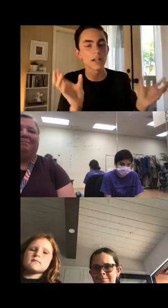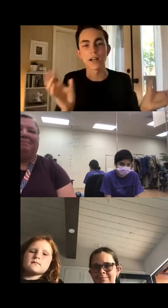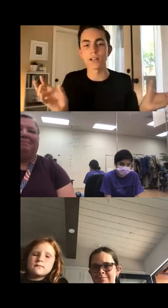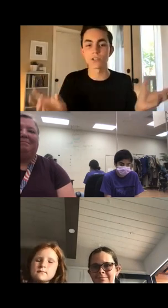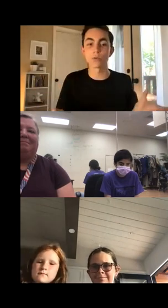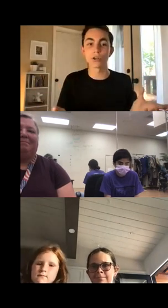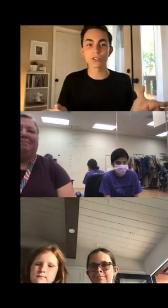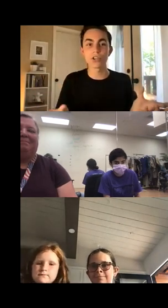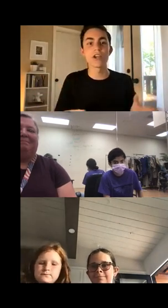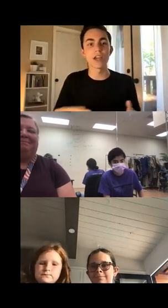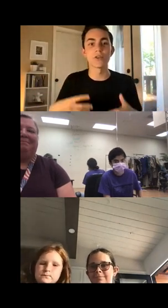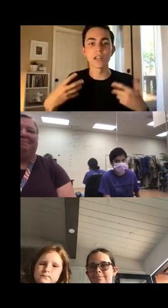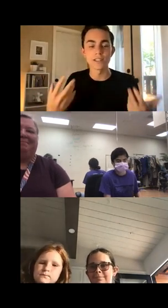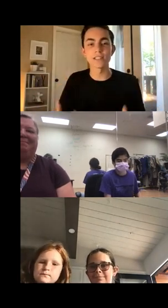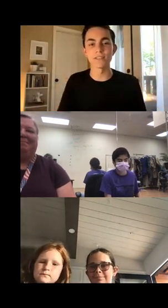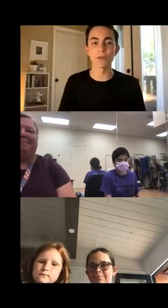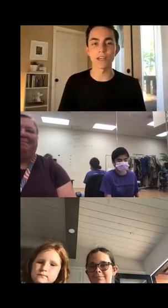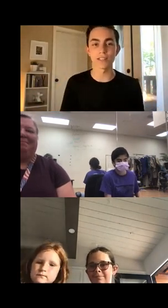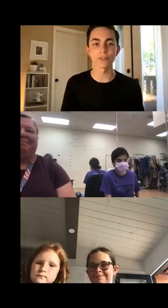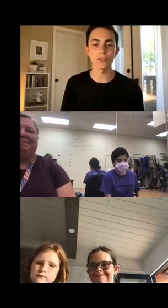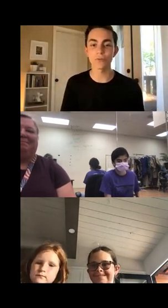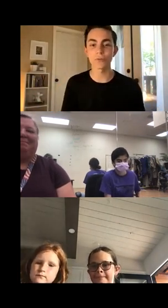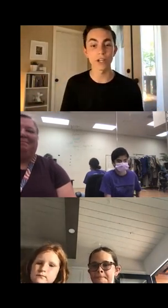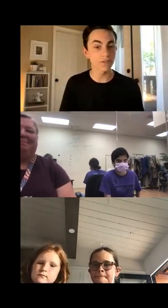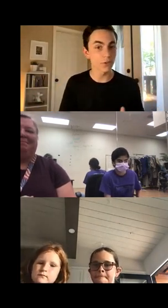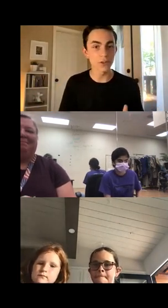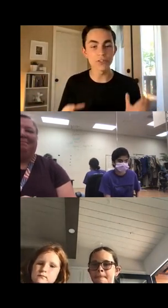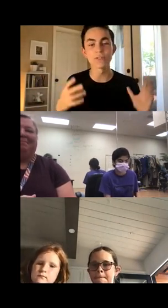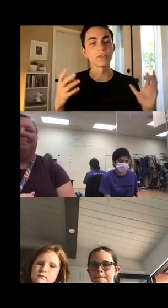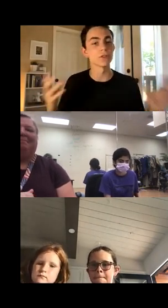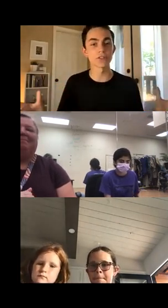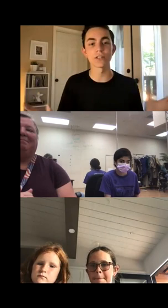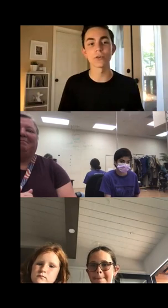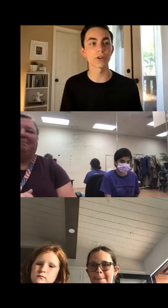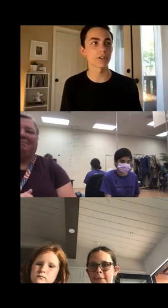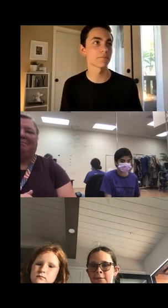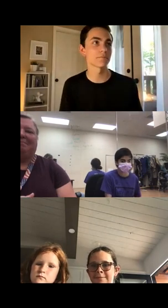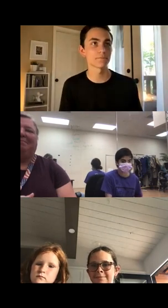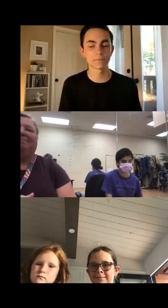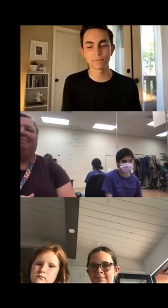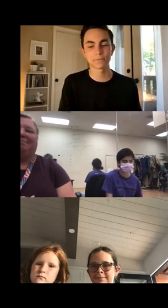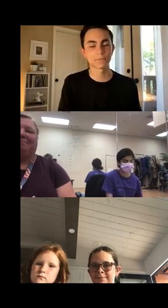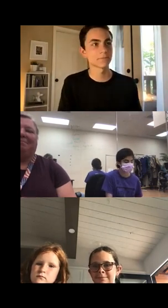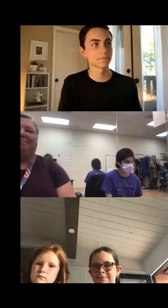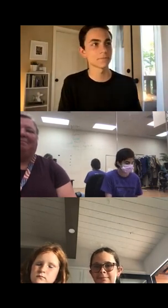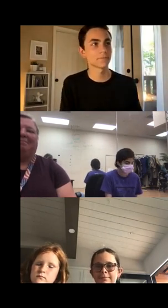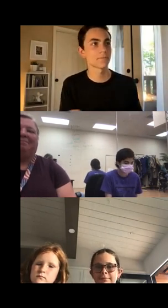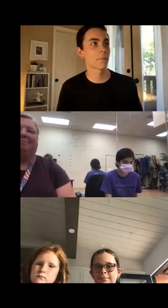and recognize the words. And you'll get a sense of that with ASL too. When you catch a few letters, you'll understand the whole word.